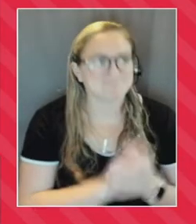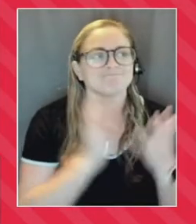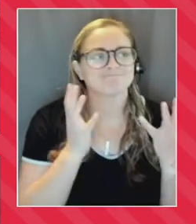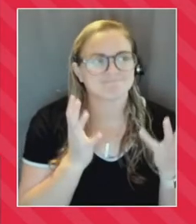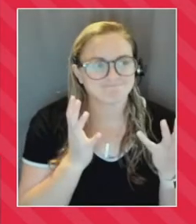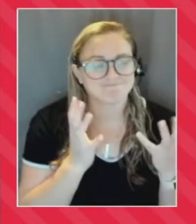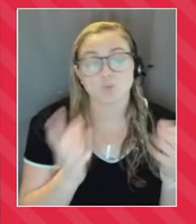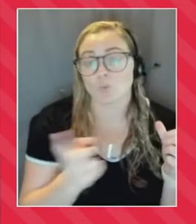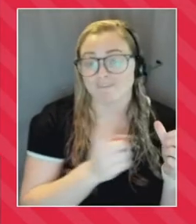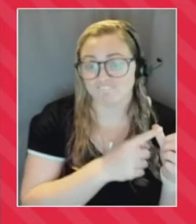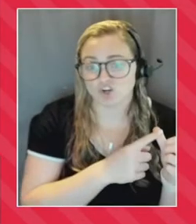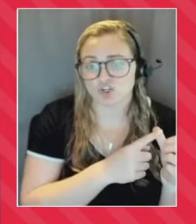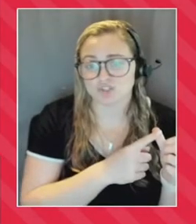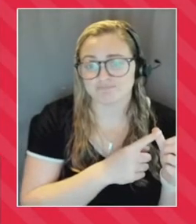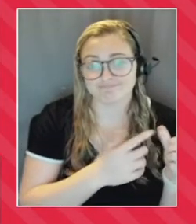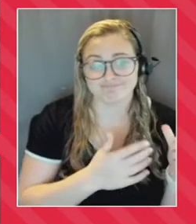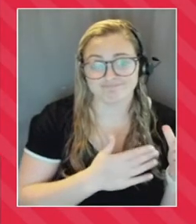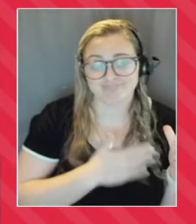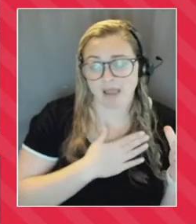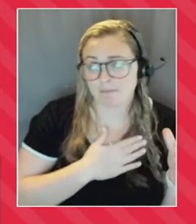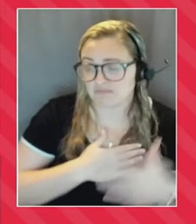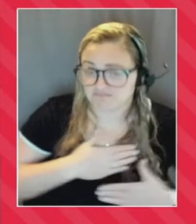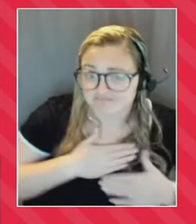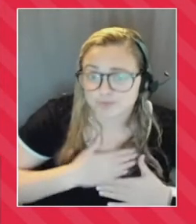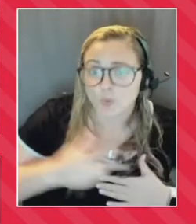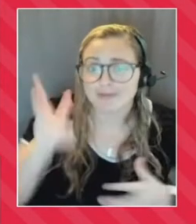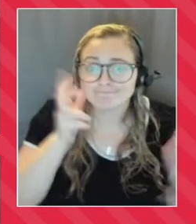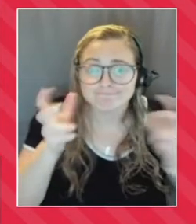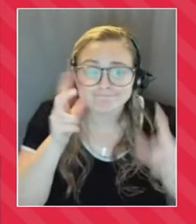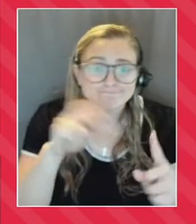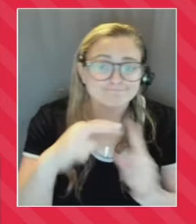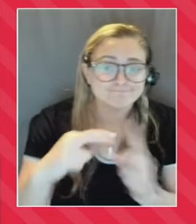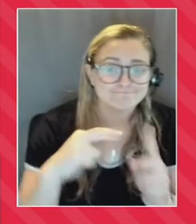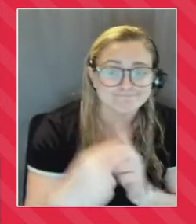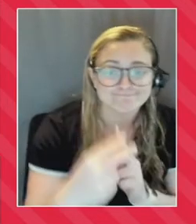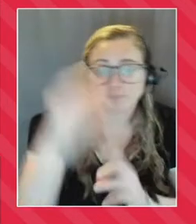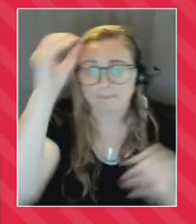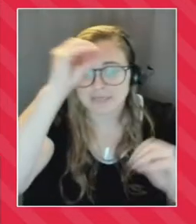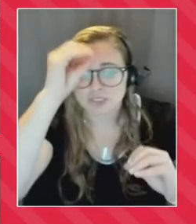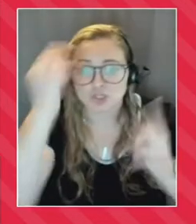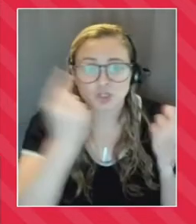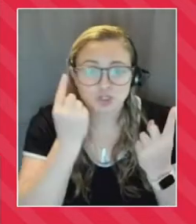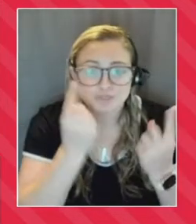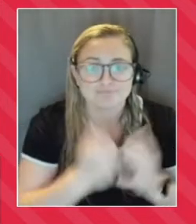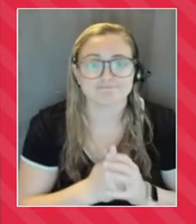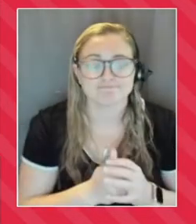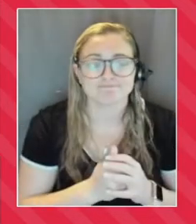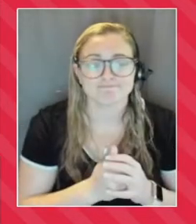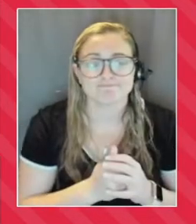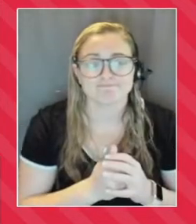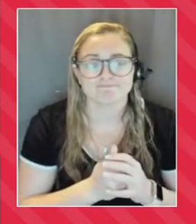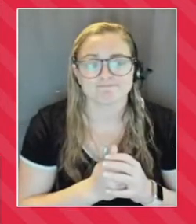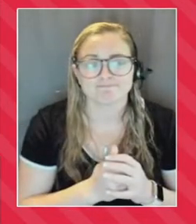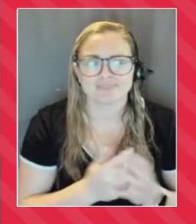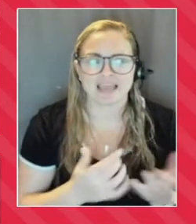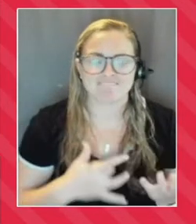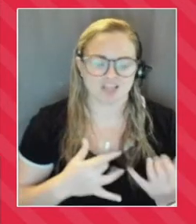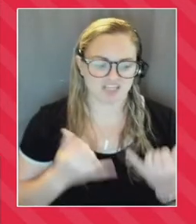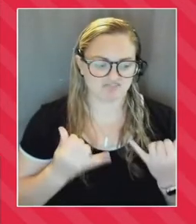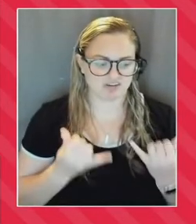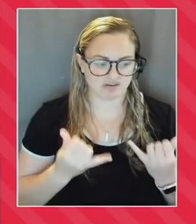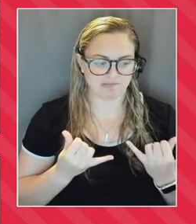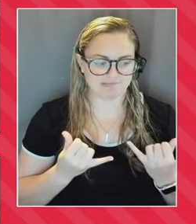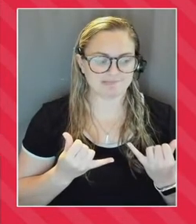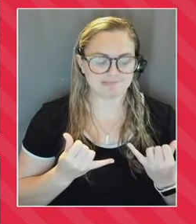first off, it's been wonderful to hear from you all, to hear your insights, to hear your thoughts. I think that we are at a moment right now